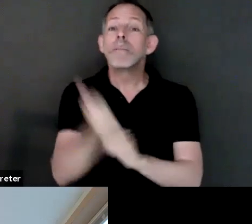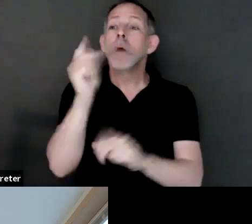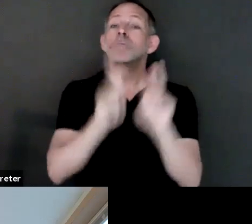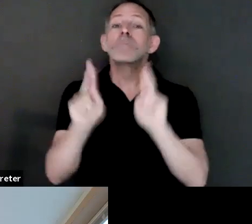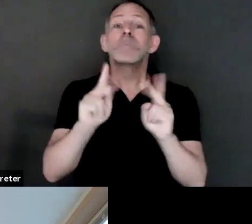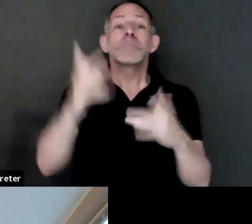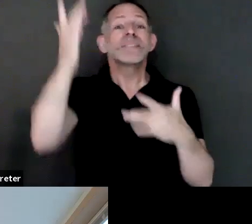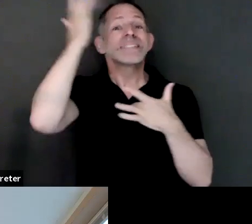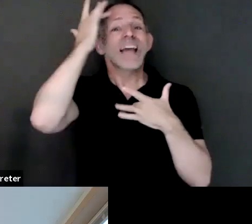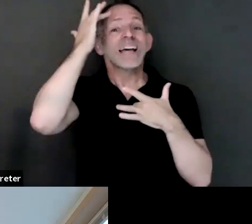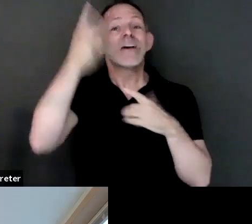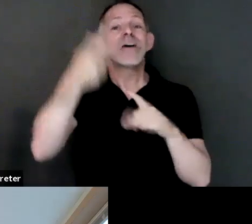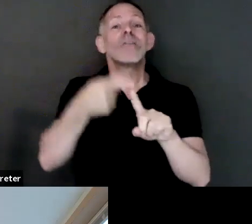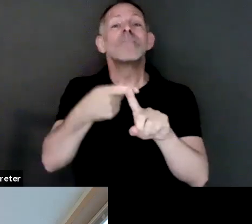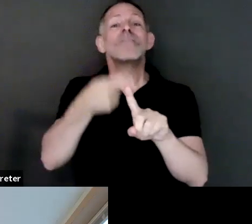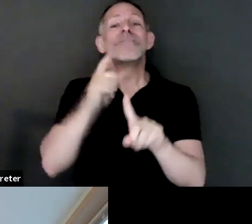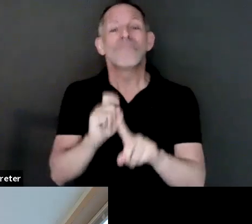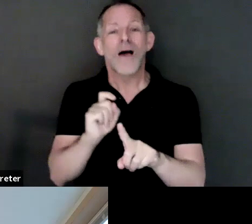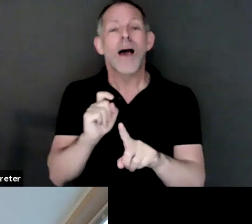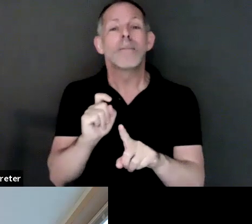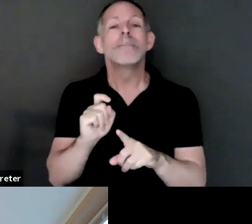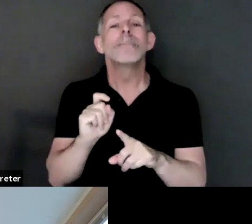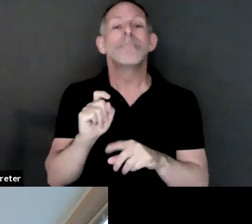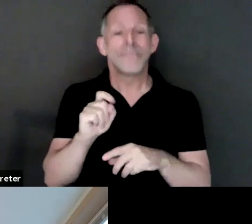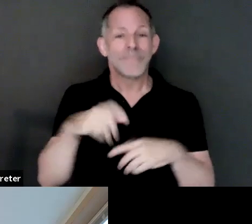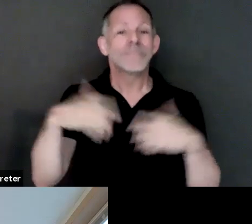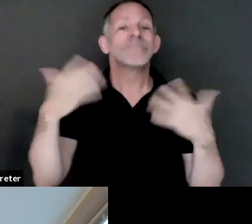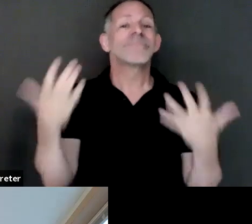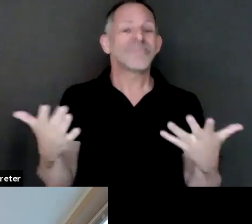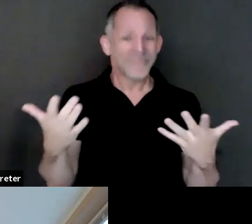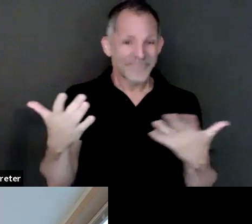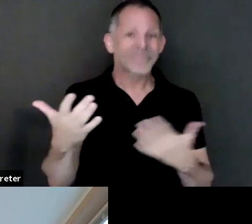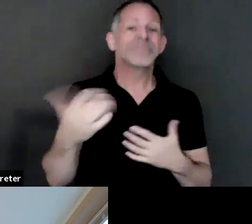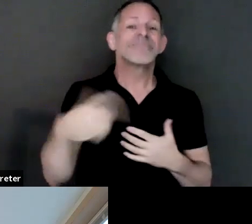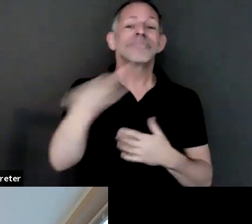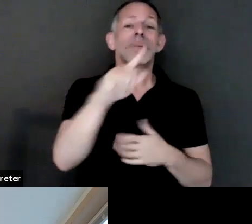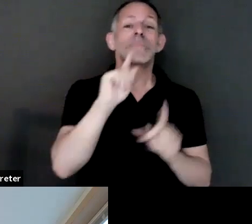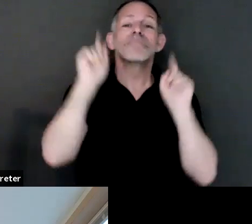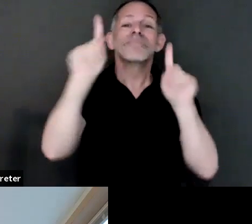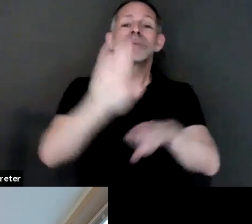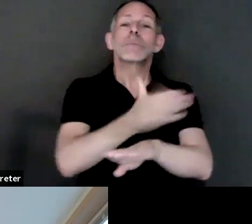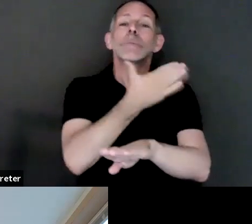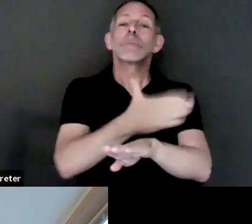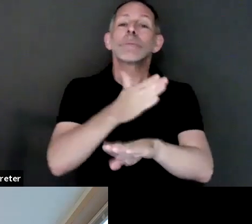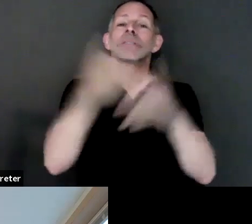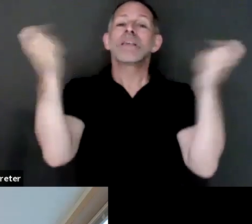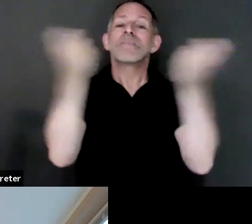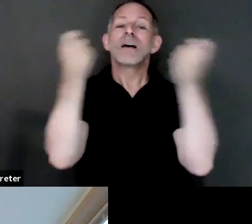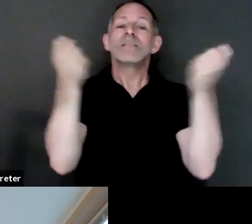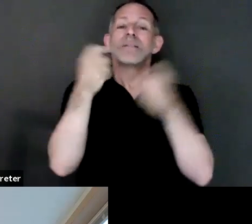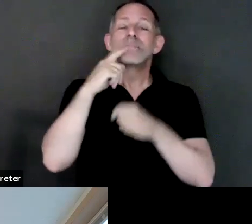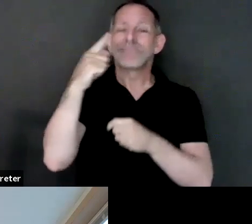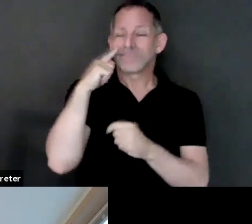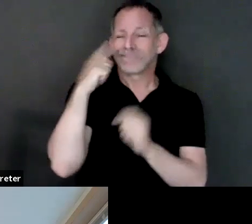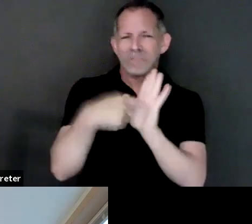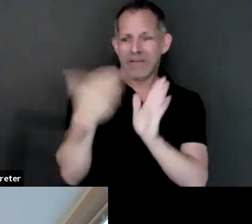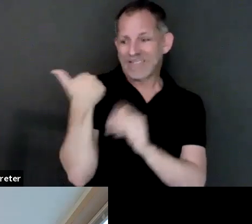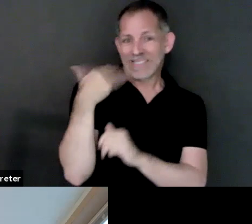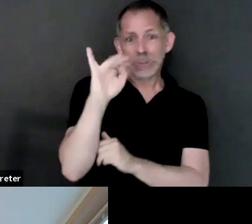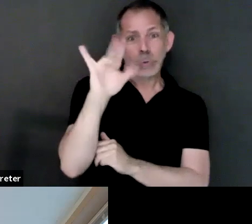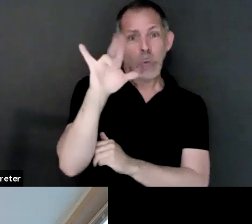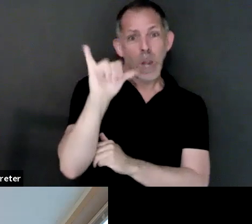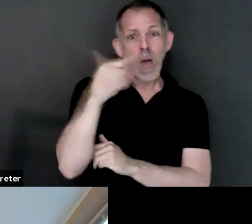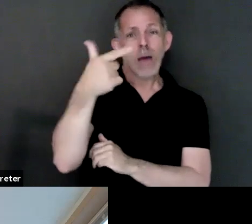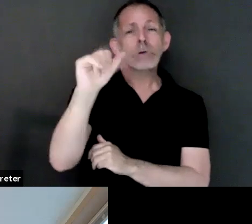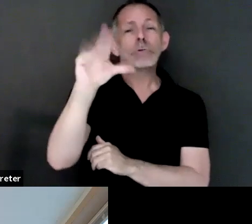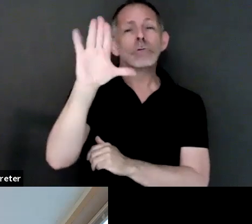of July. And we have at least 30 cases here in Snohomish County alone that are linked to that festival. That just